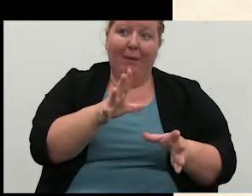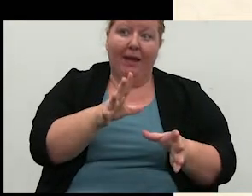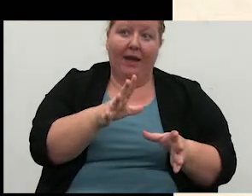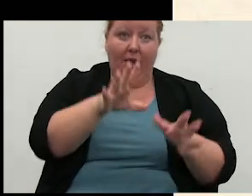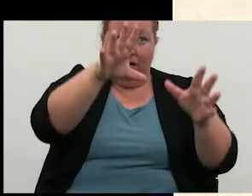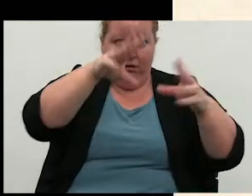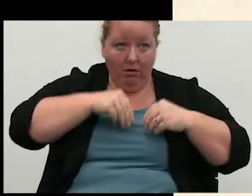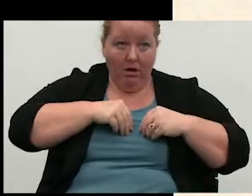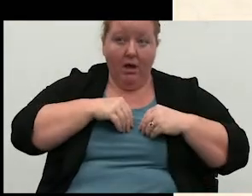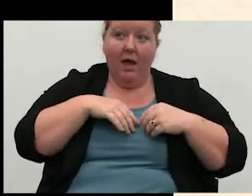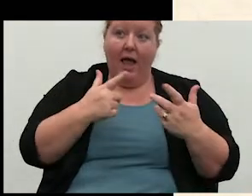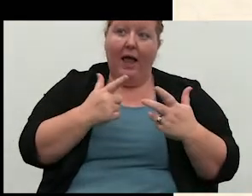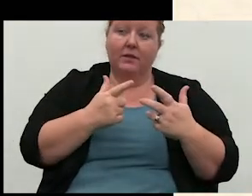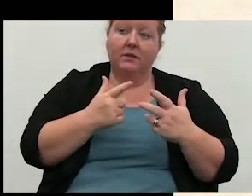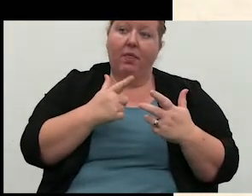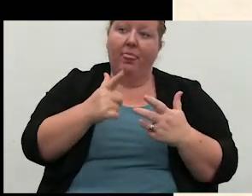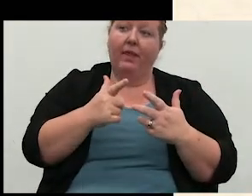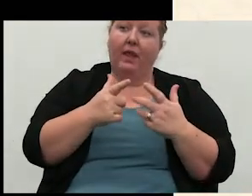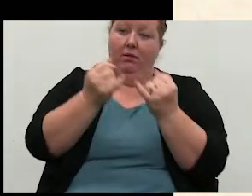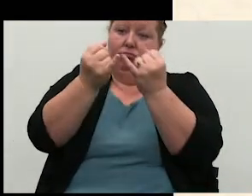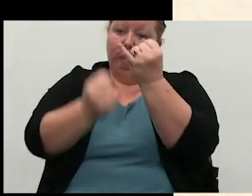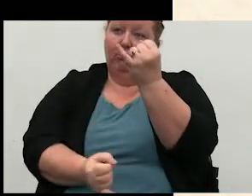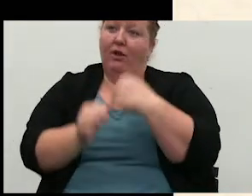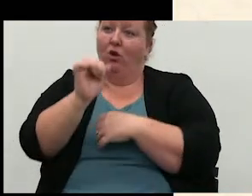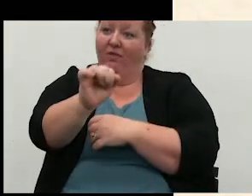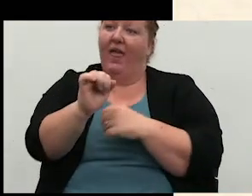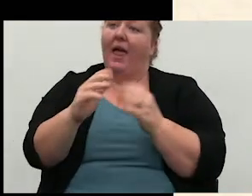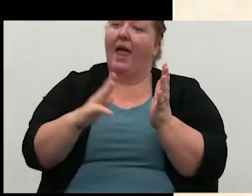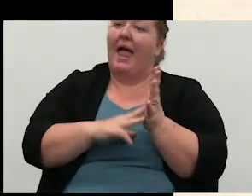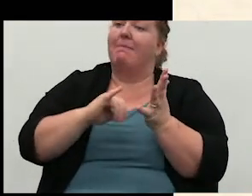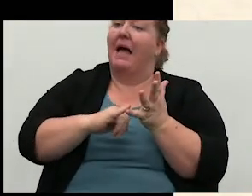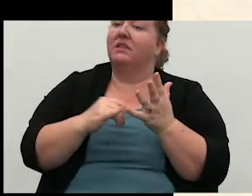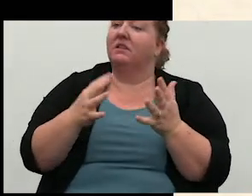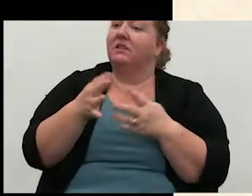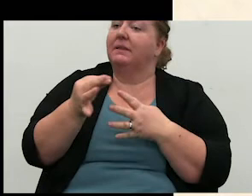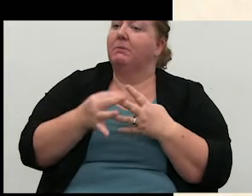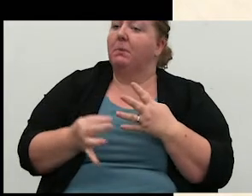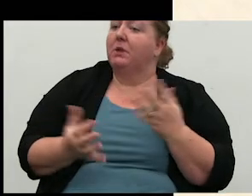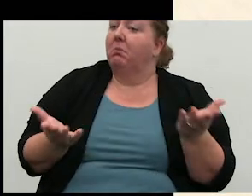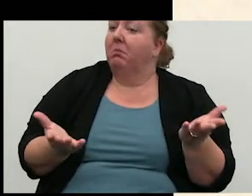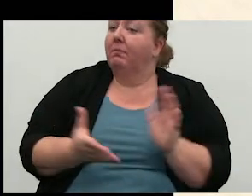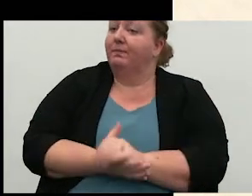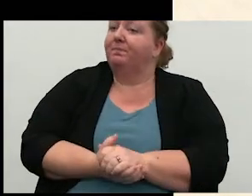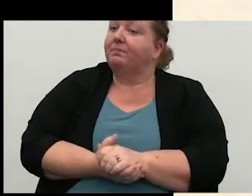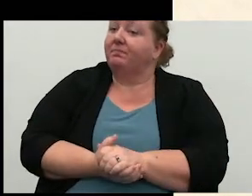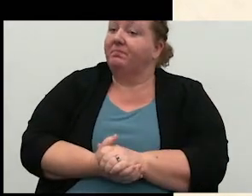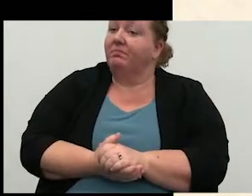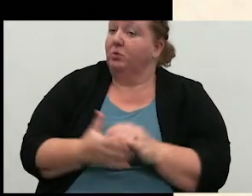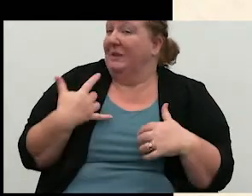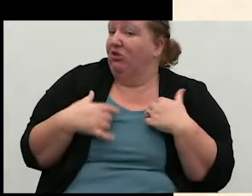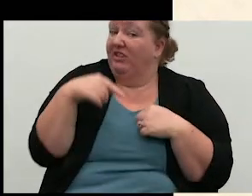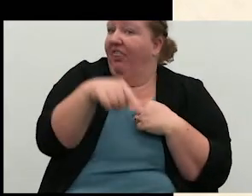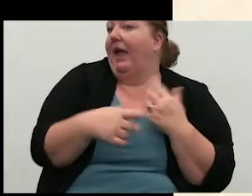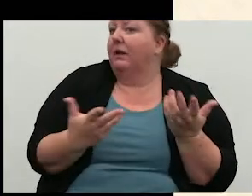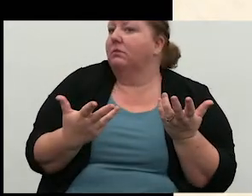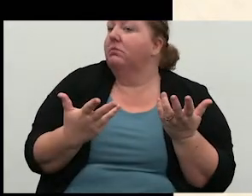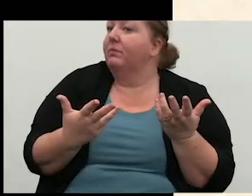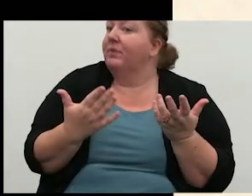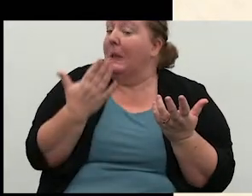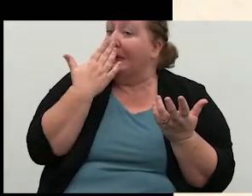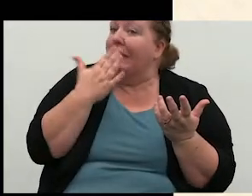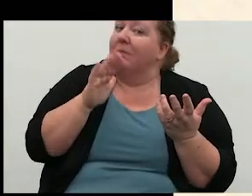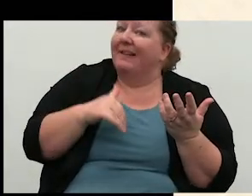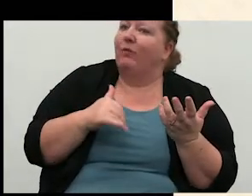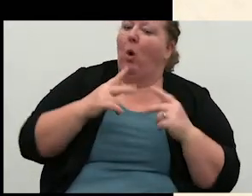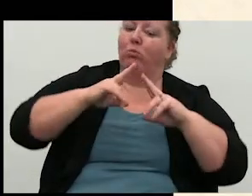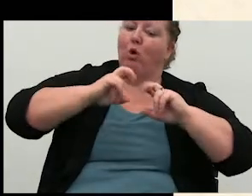the progression of their multiple sclerosis? Because that was the research question he was interested in. And it seems from research